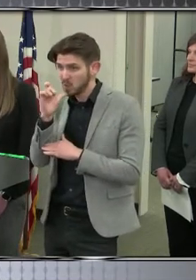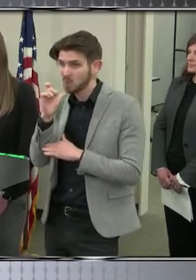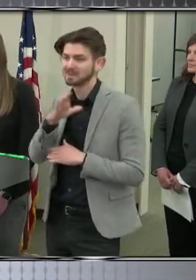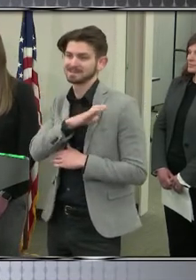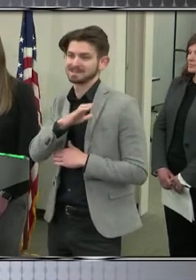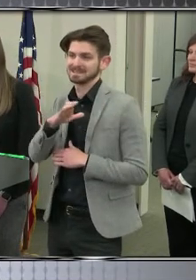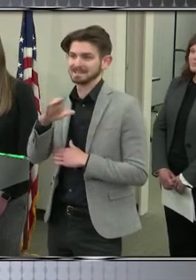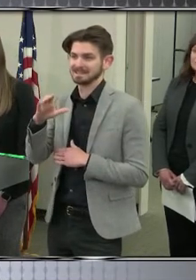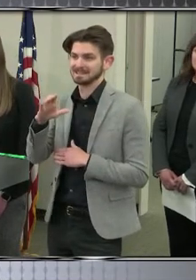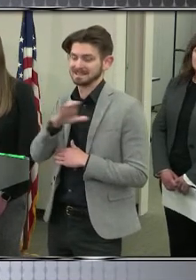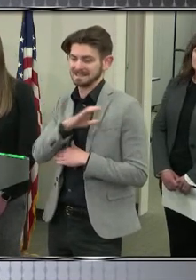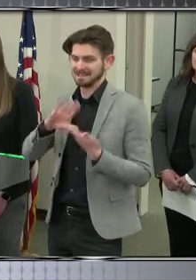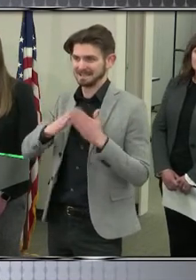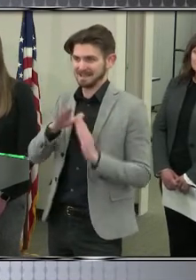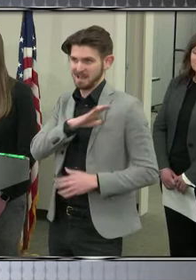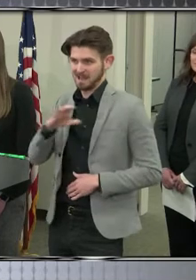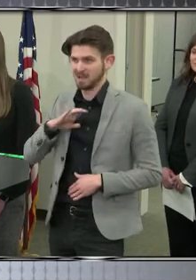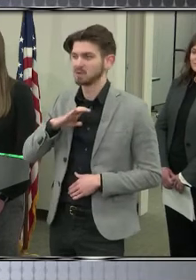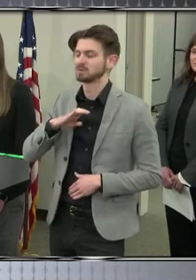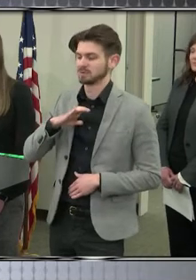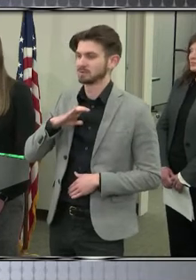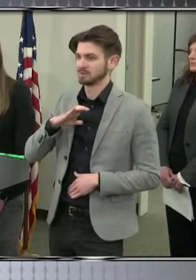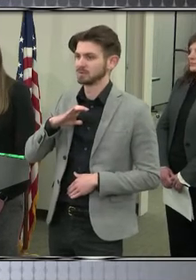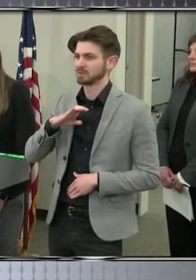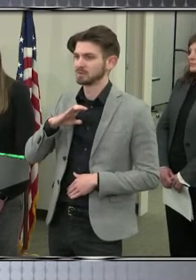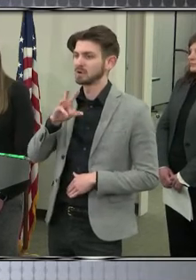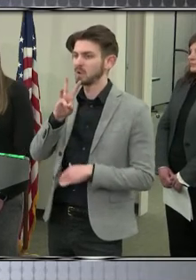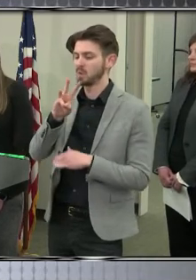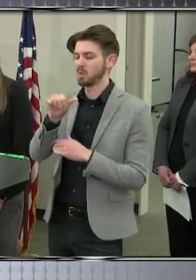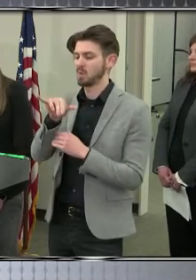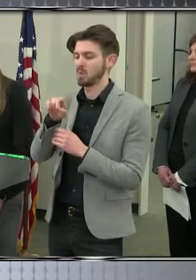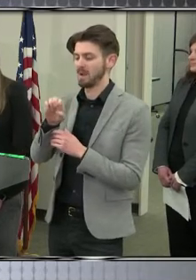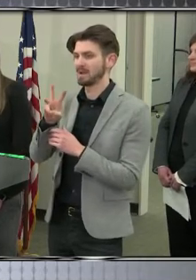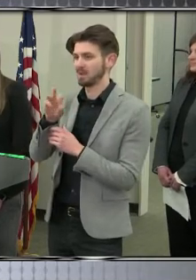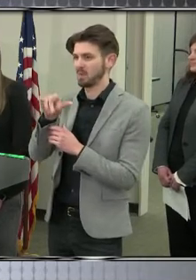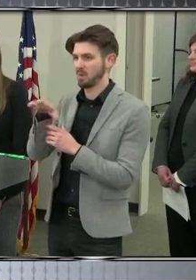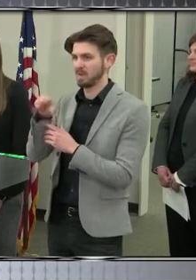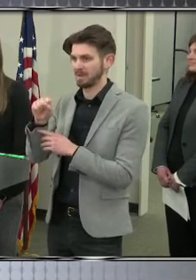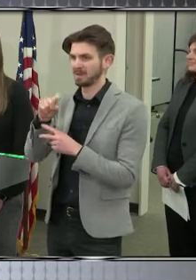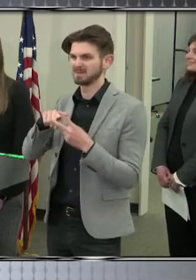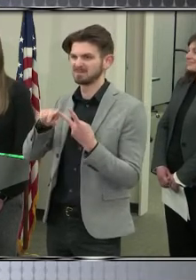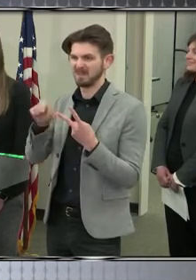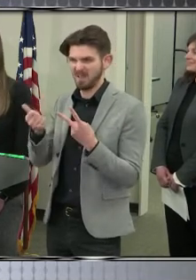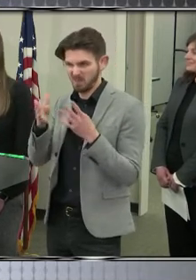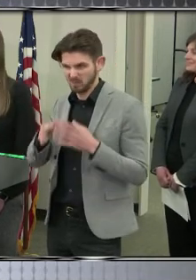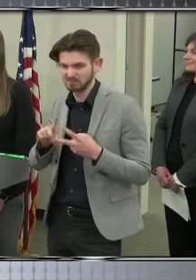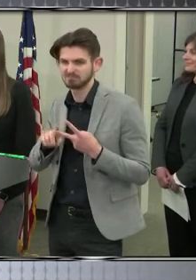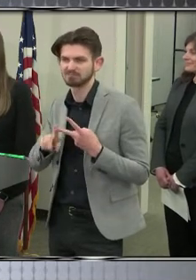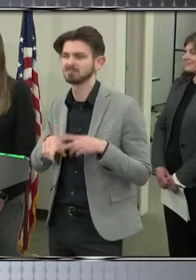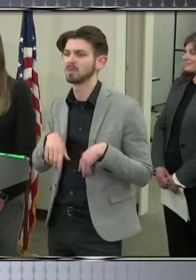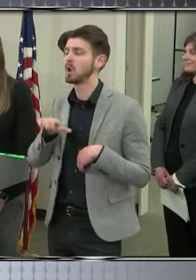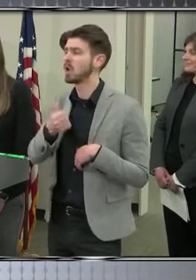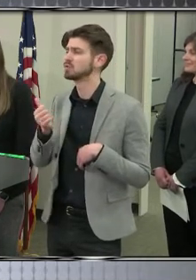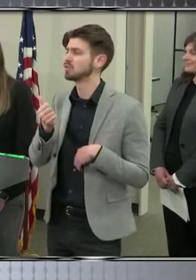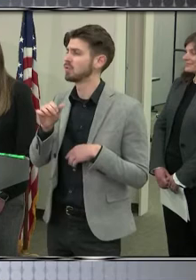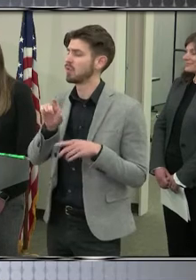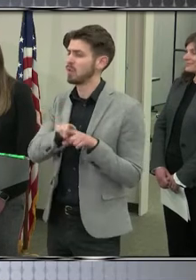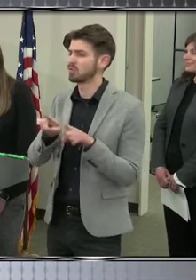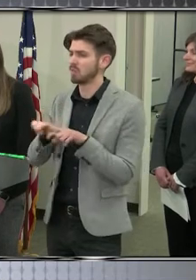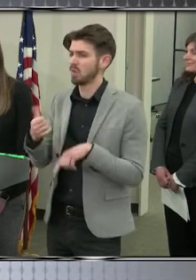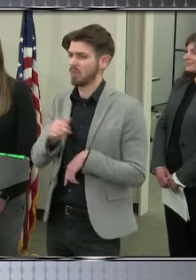Council, Councilmember David Geislinger and Councilmember Wayne Williams. We also have representation from our El Paso County Board of